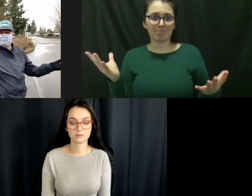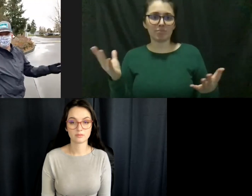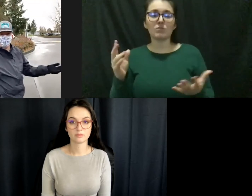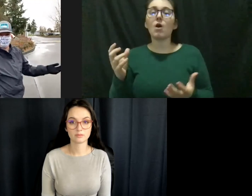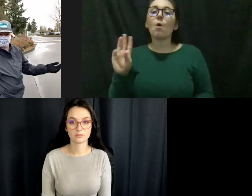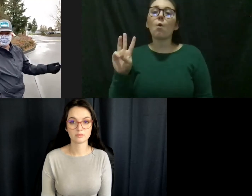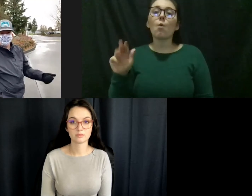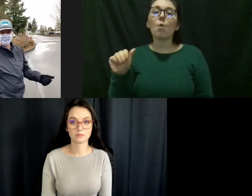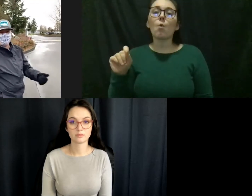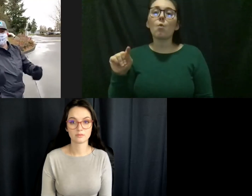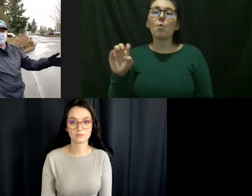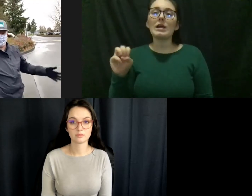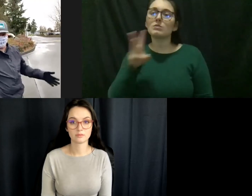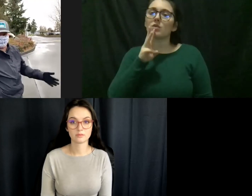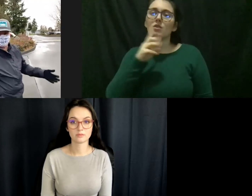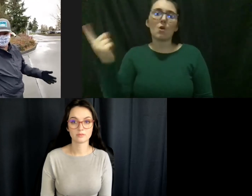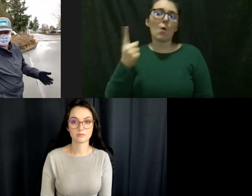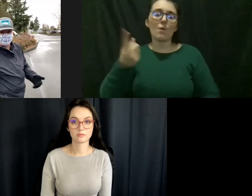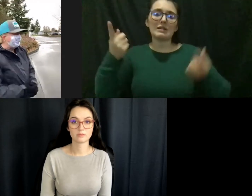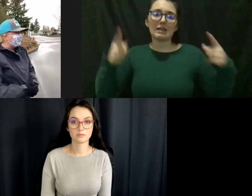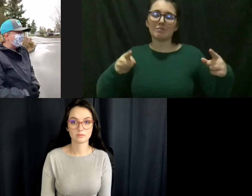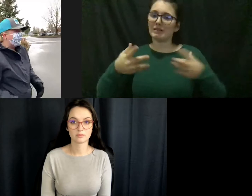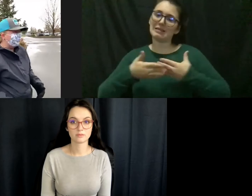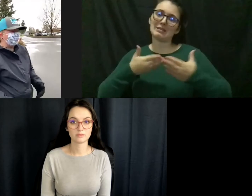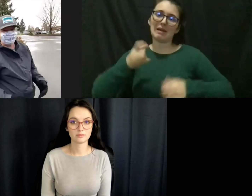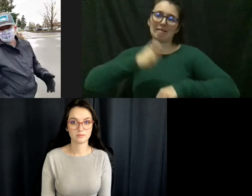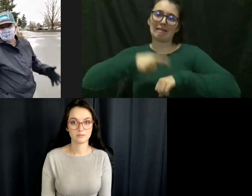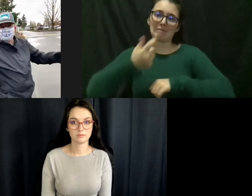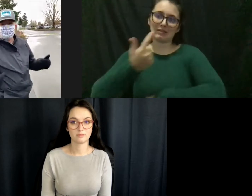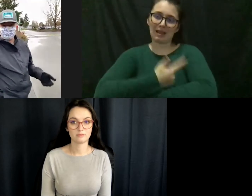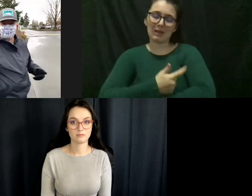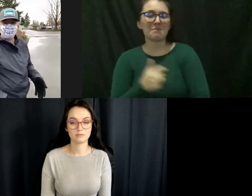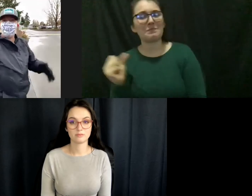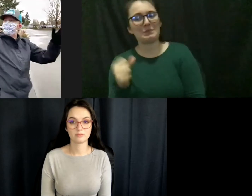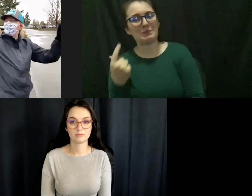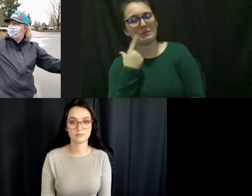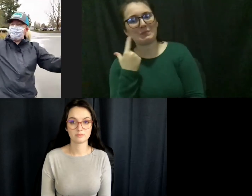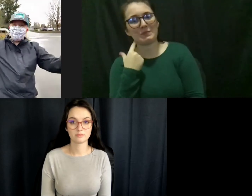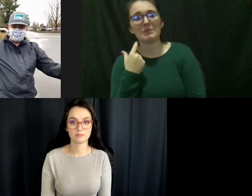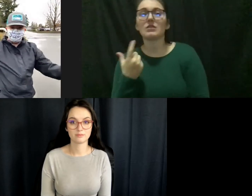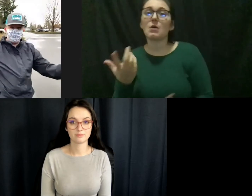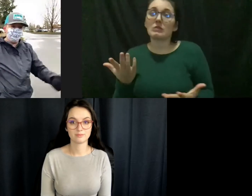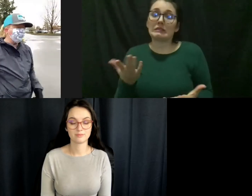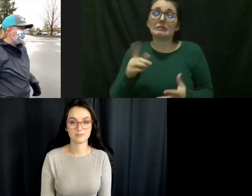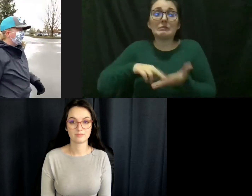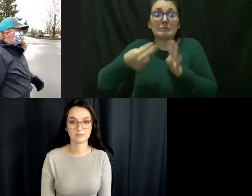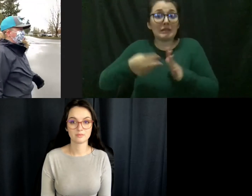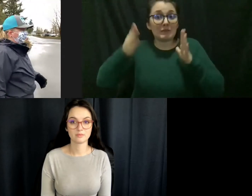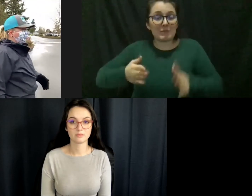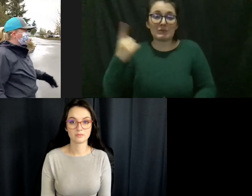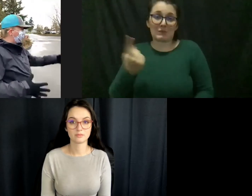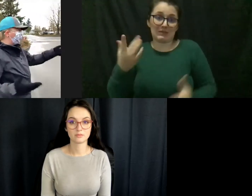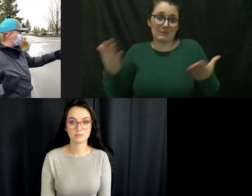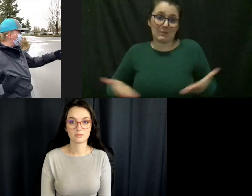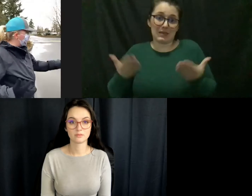reason we have redundancy or multiples of one thing, like we have 4 digesters, is if one has to go down for maintenance,